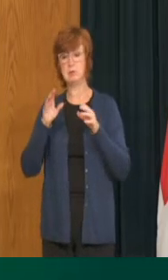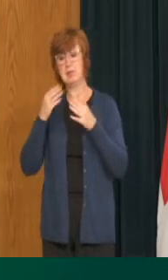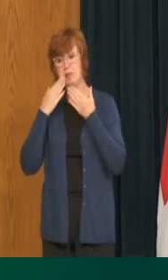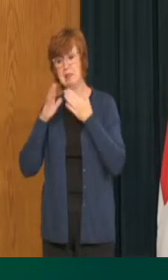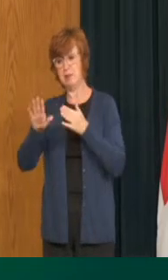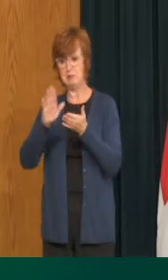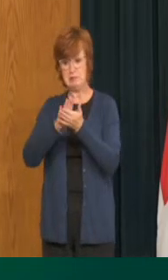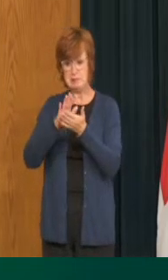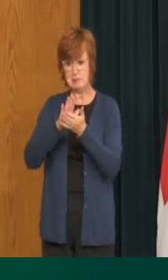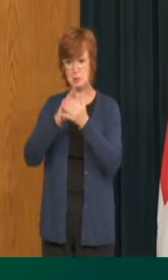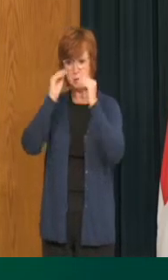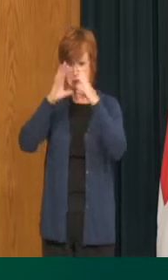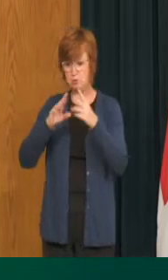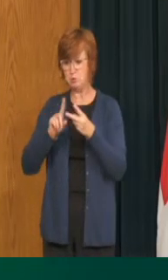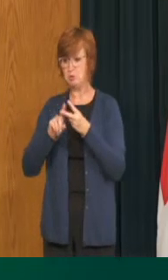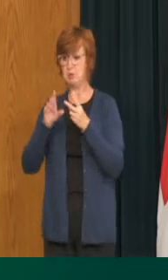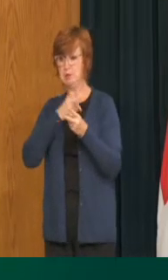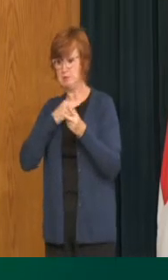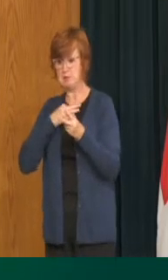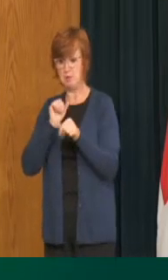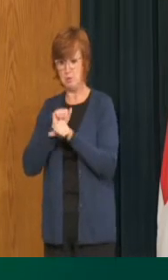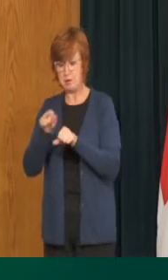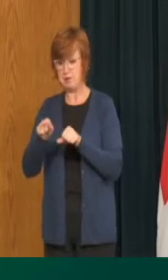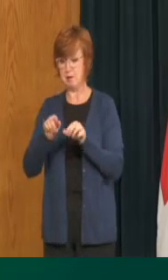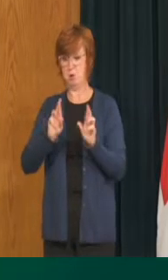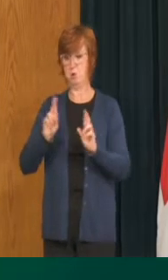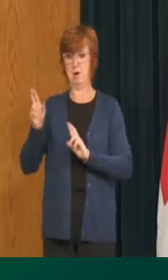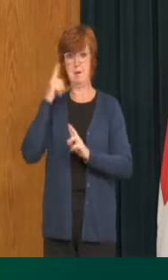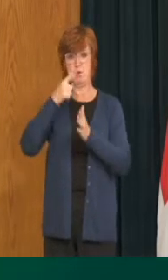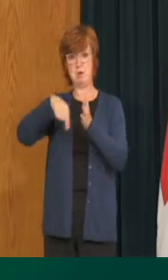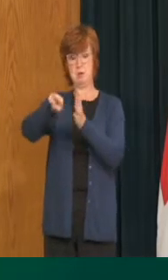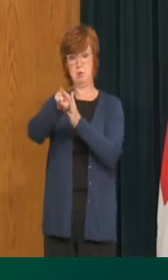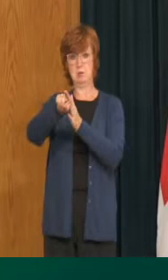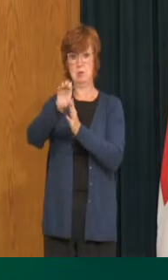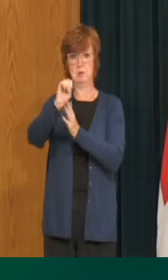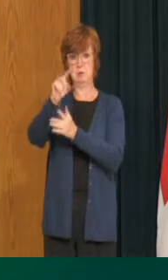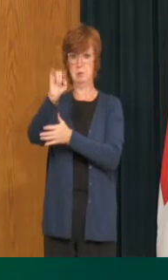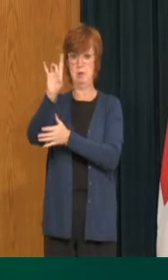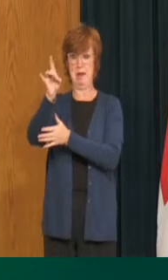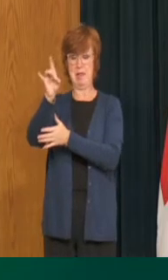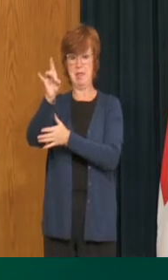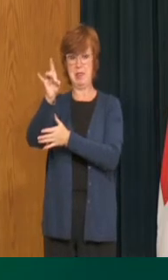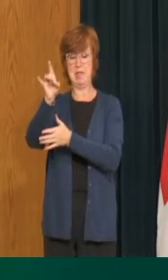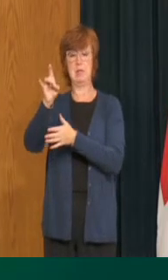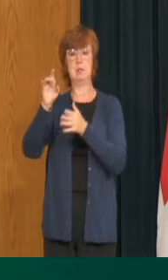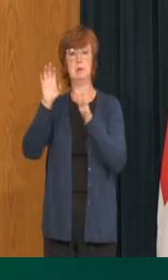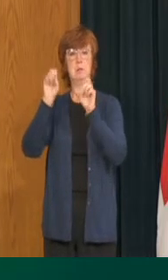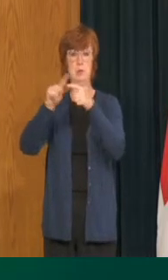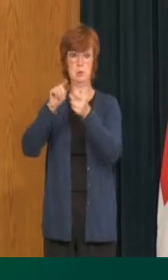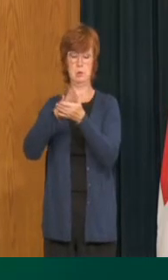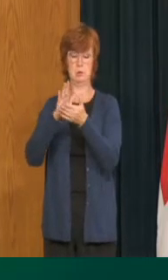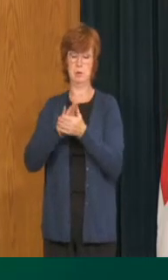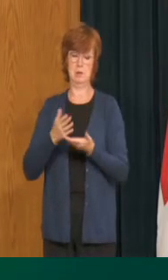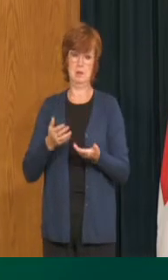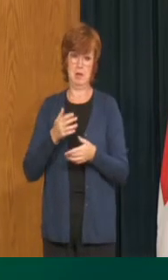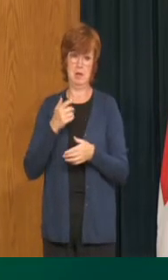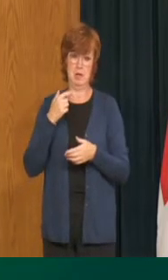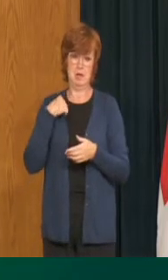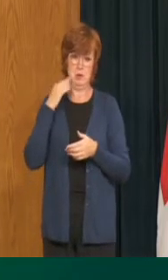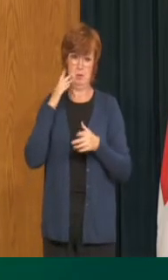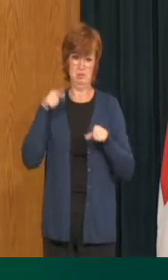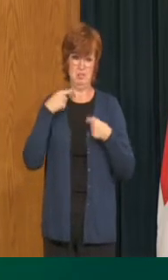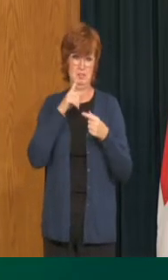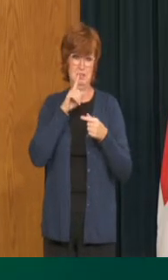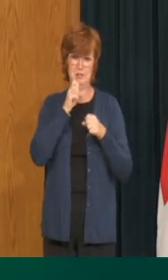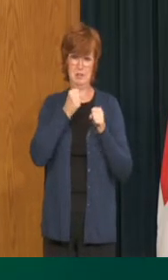schools ready for their students to return after Labor Day. Like everything else this year, school is going to be a little bit different. It's